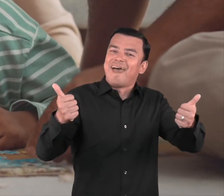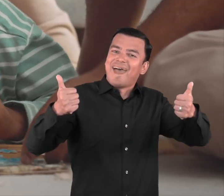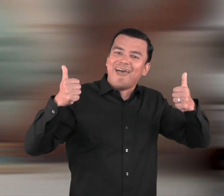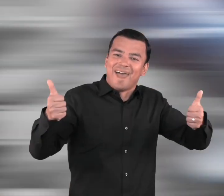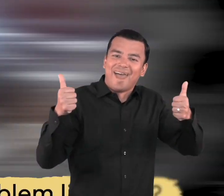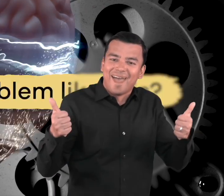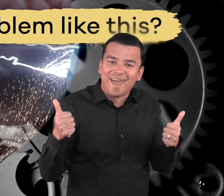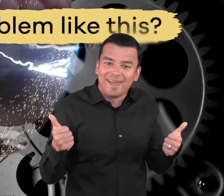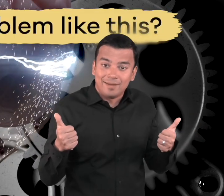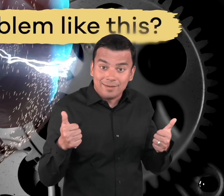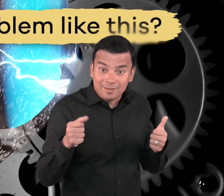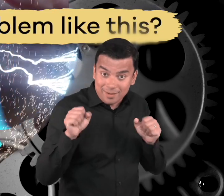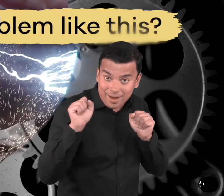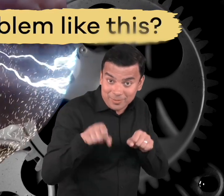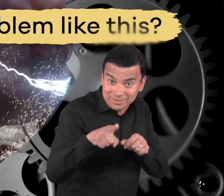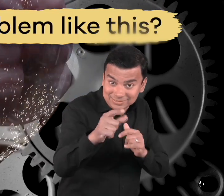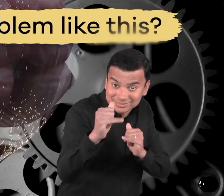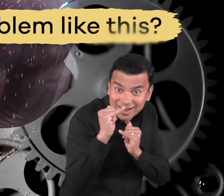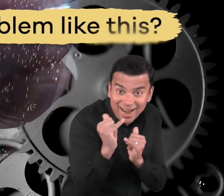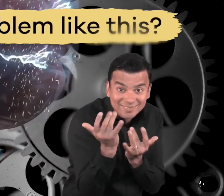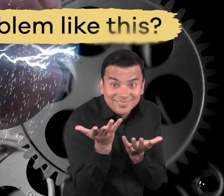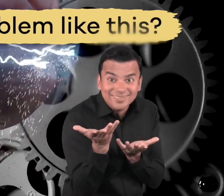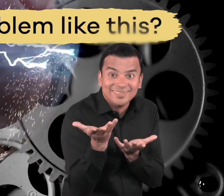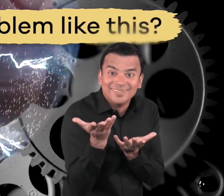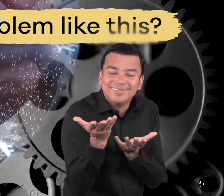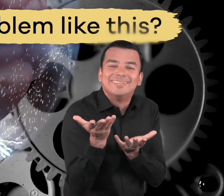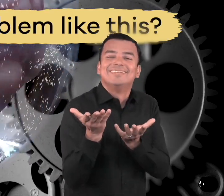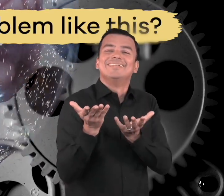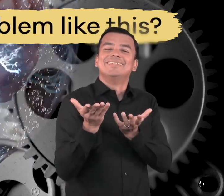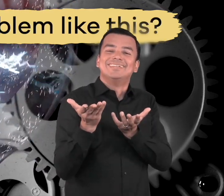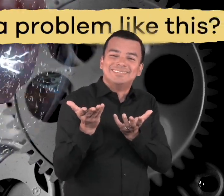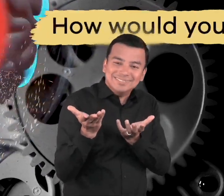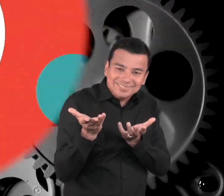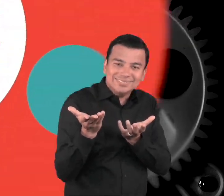a problem. How would you solve a problem like this?